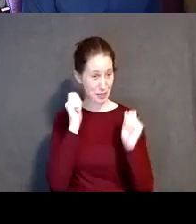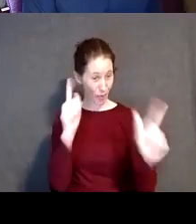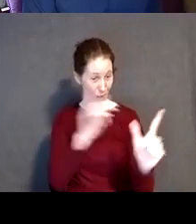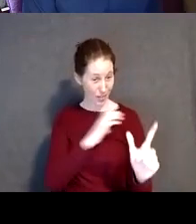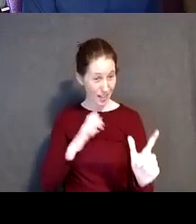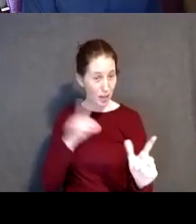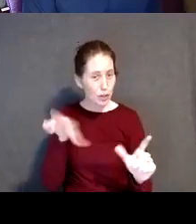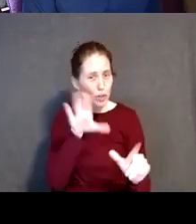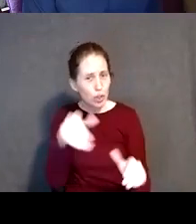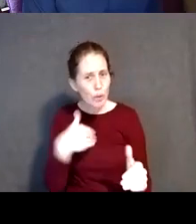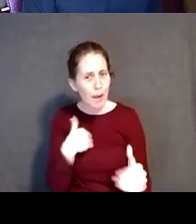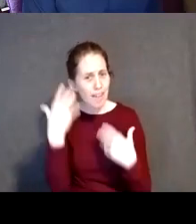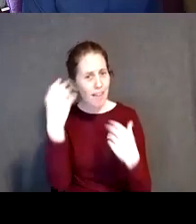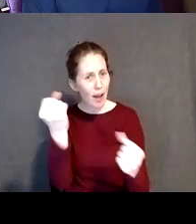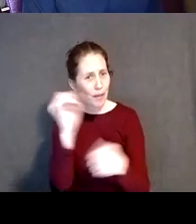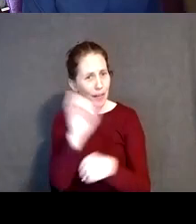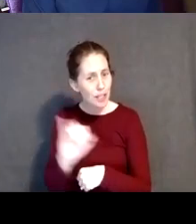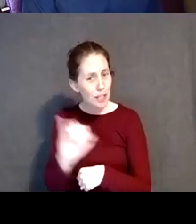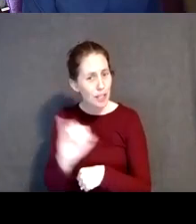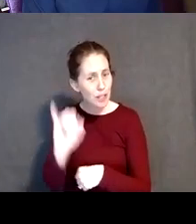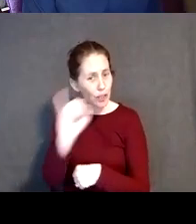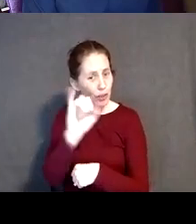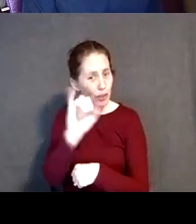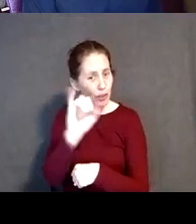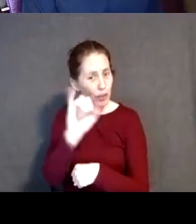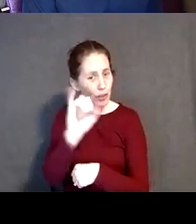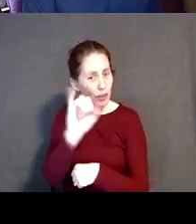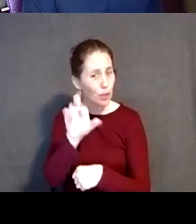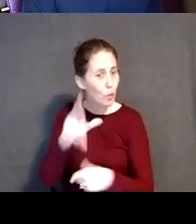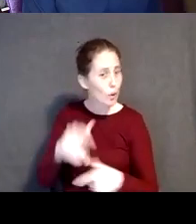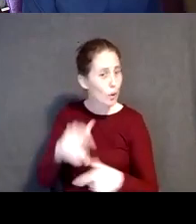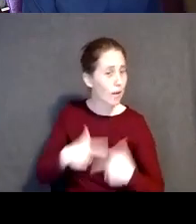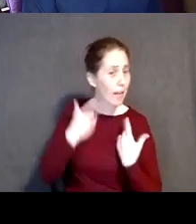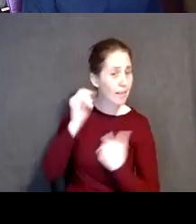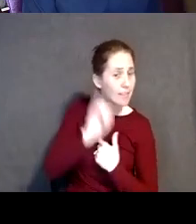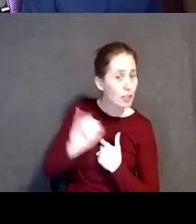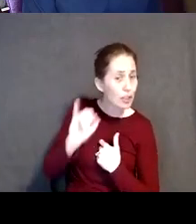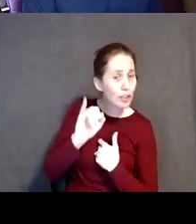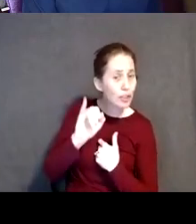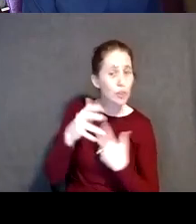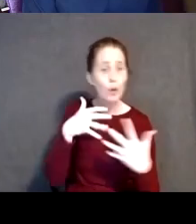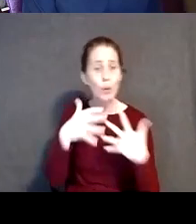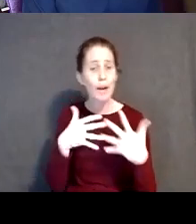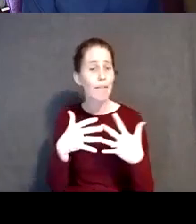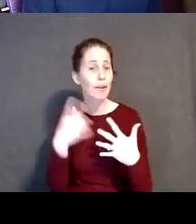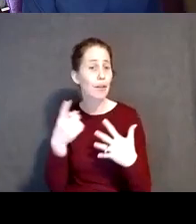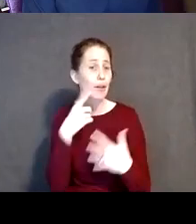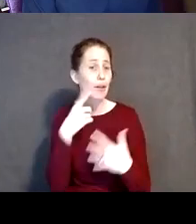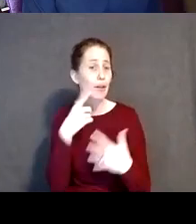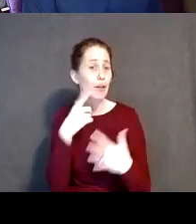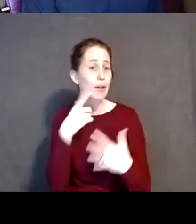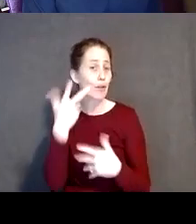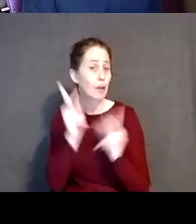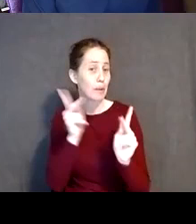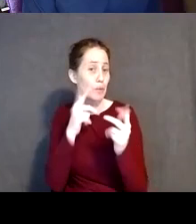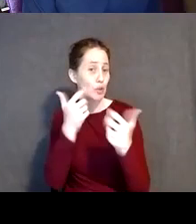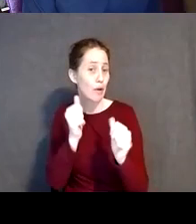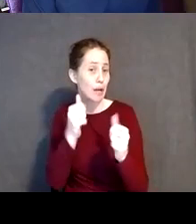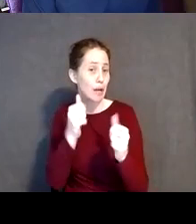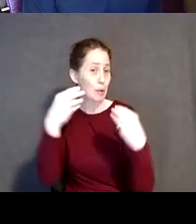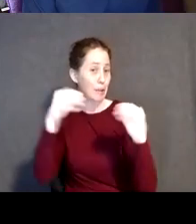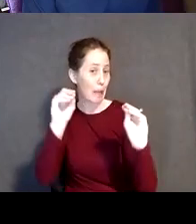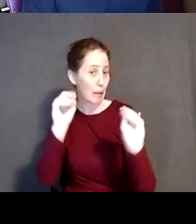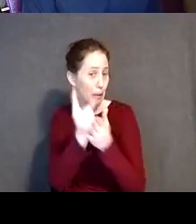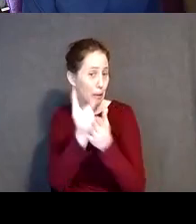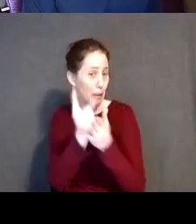do you have health insurance or life insurance or whatever the three people were trying to sell you last week on the call? I have